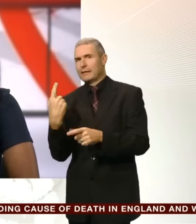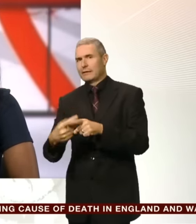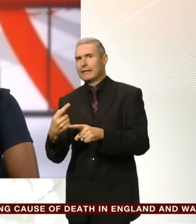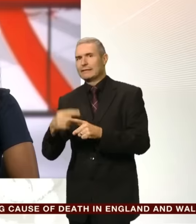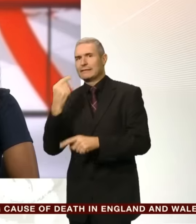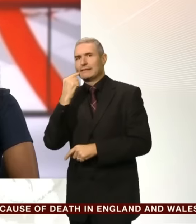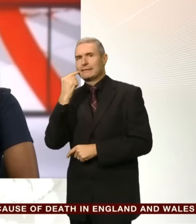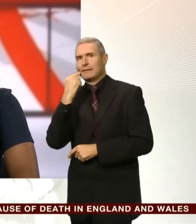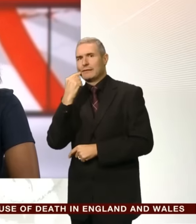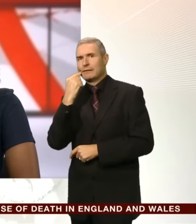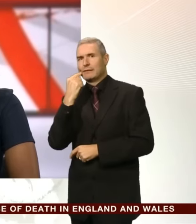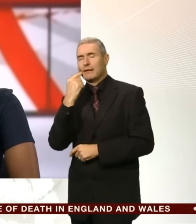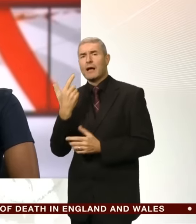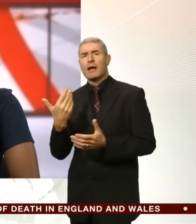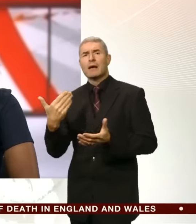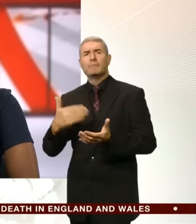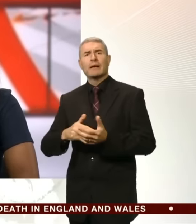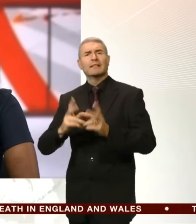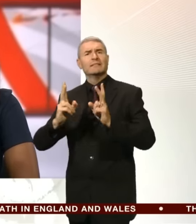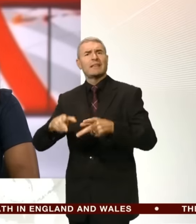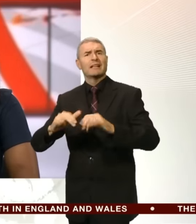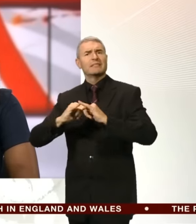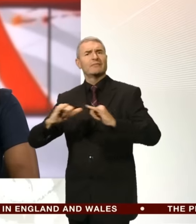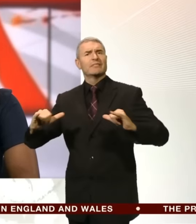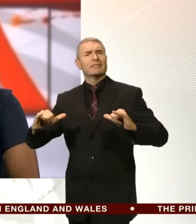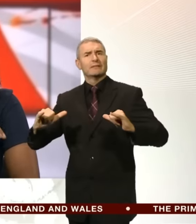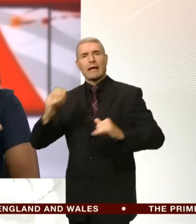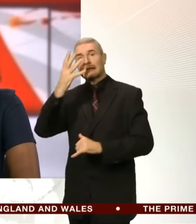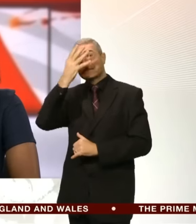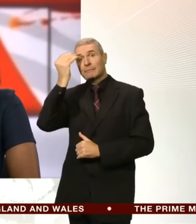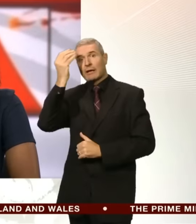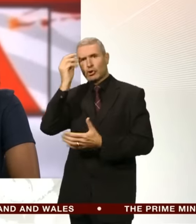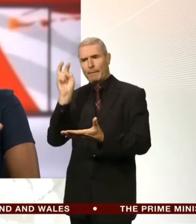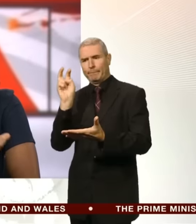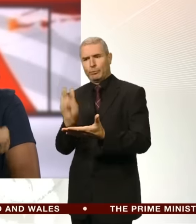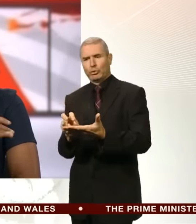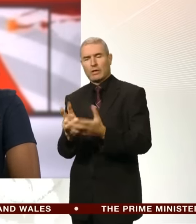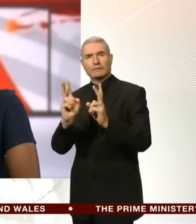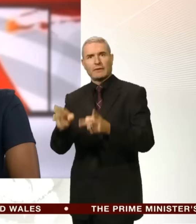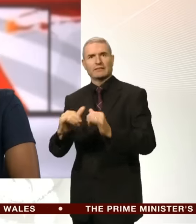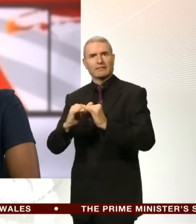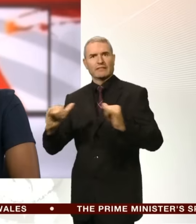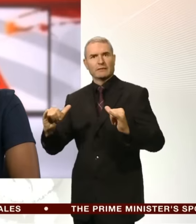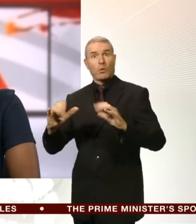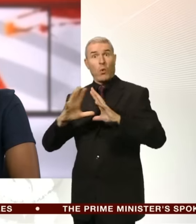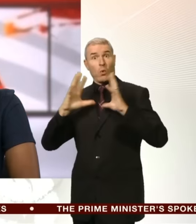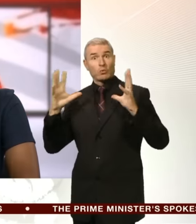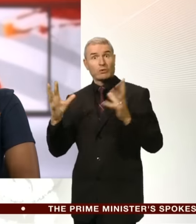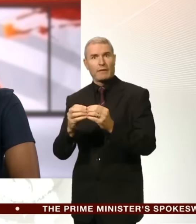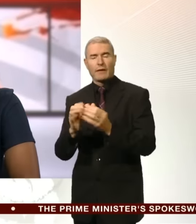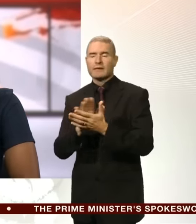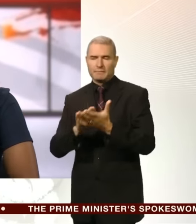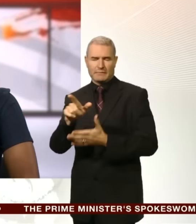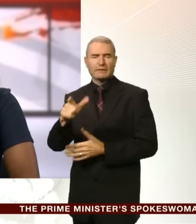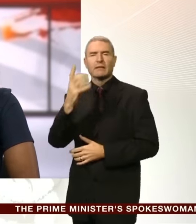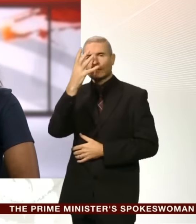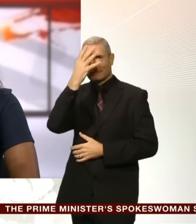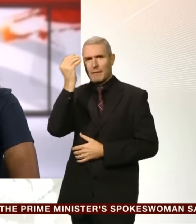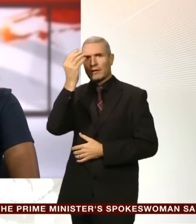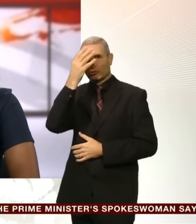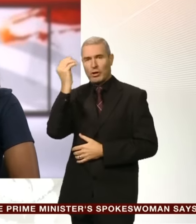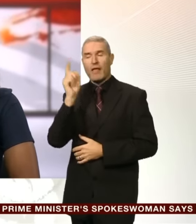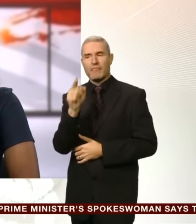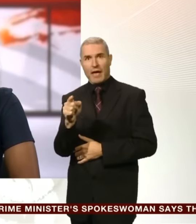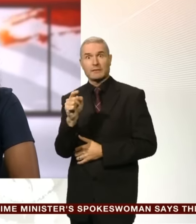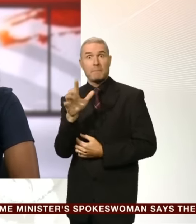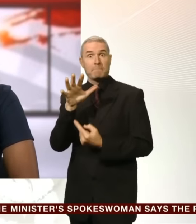been this change to death certificates, so dementia is now given greater prominence. Put all these things together and dementia is now a leading